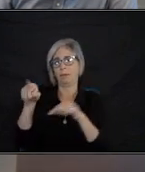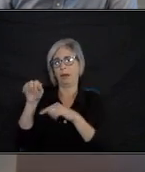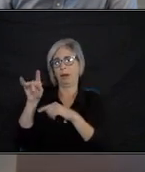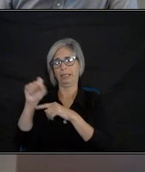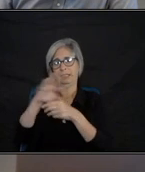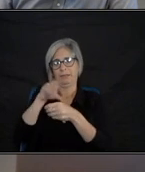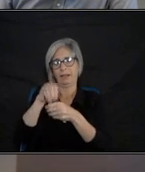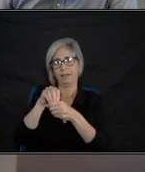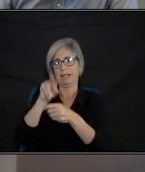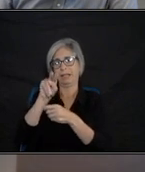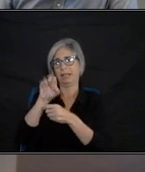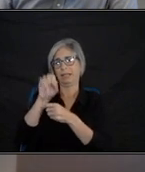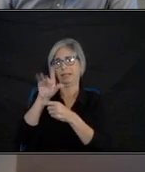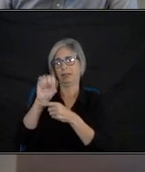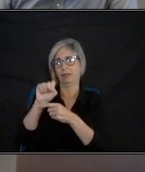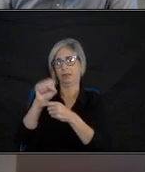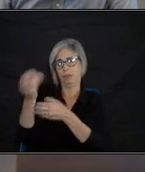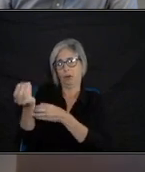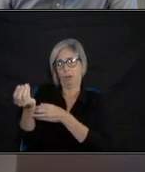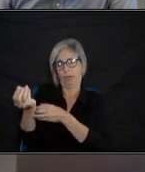the Nichols property.